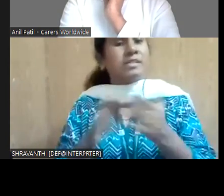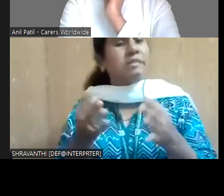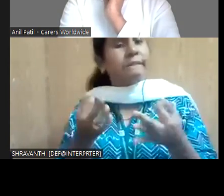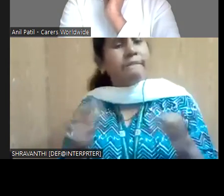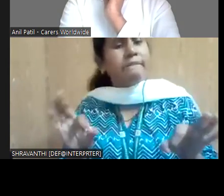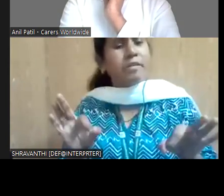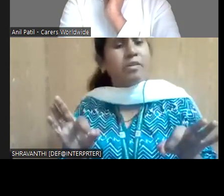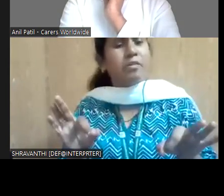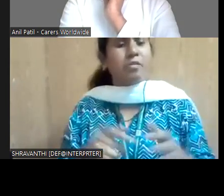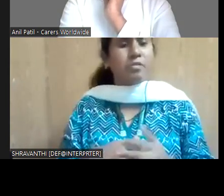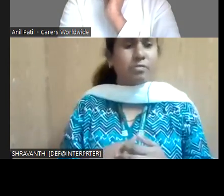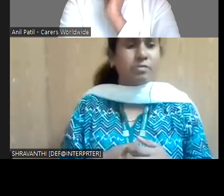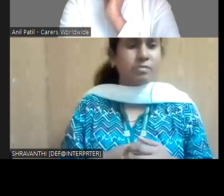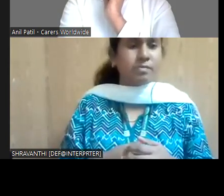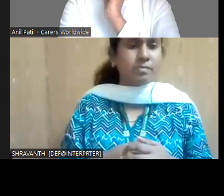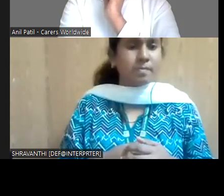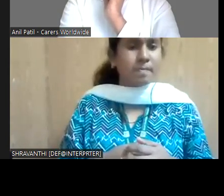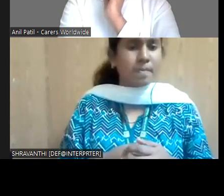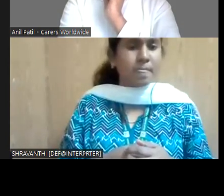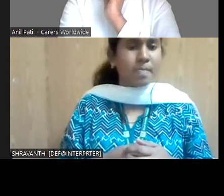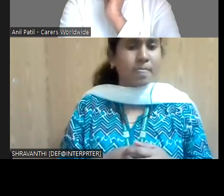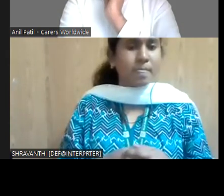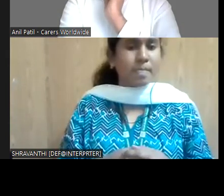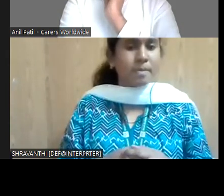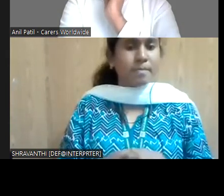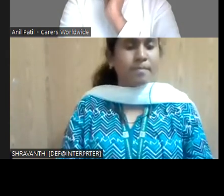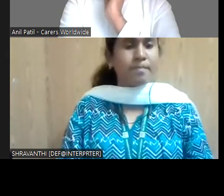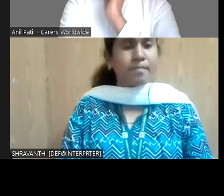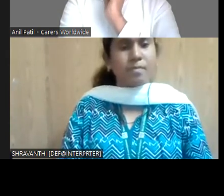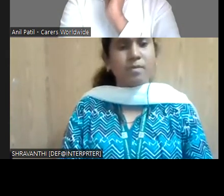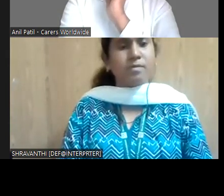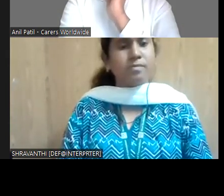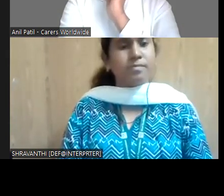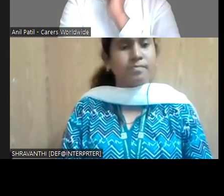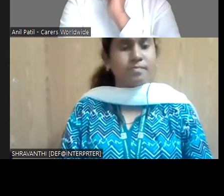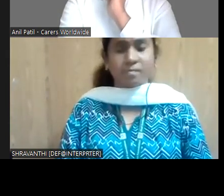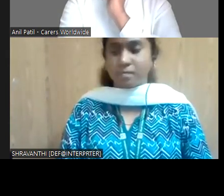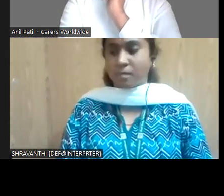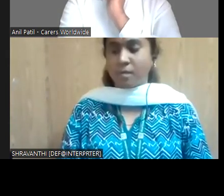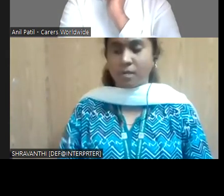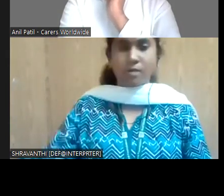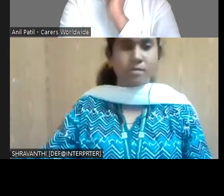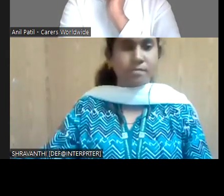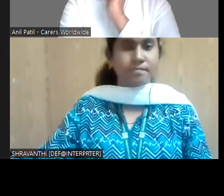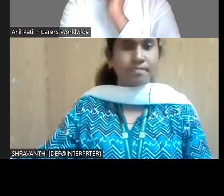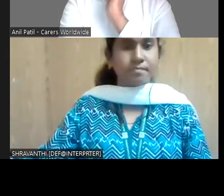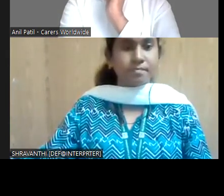medicines and all the OPD and other benefit. Thank you. Thank you so much. As you said,